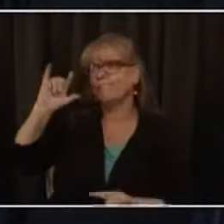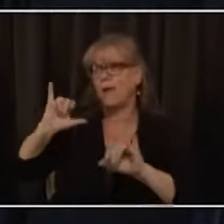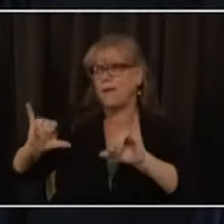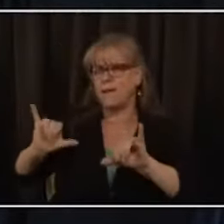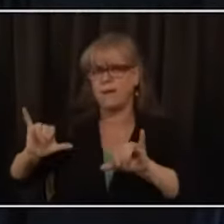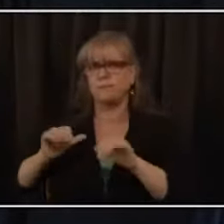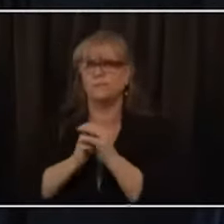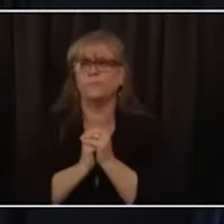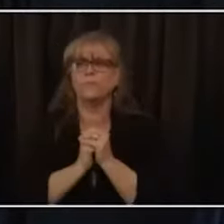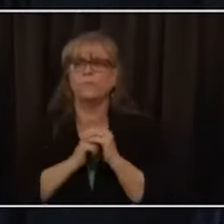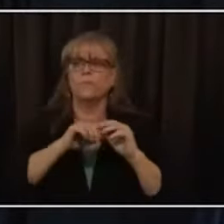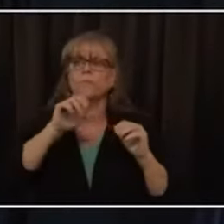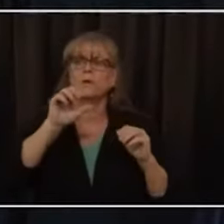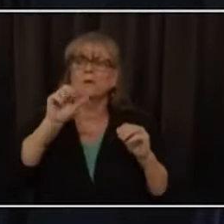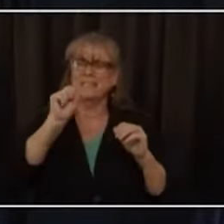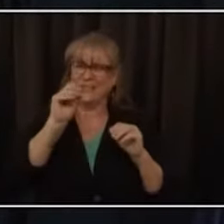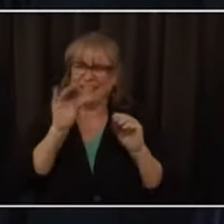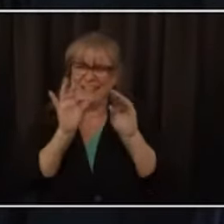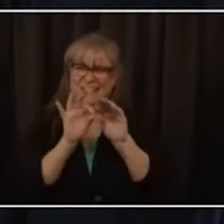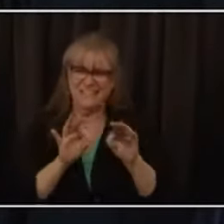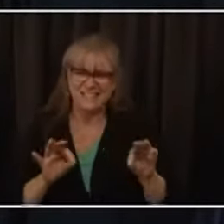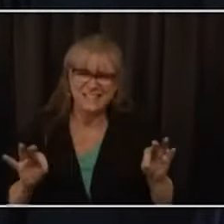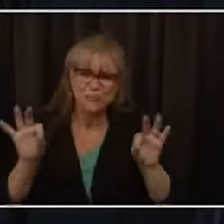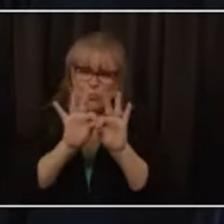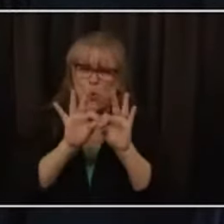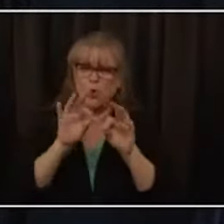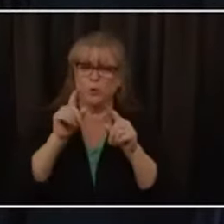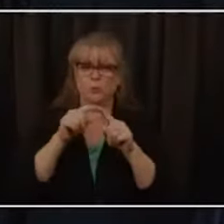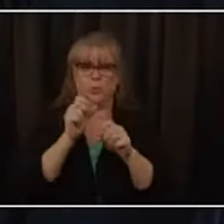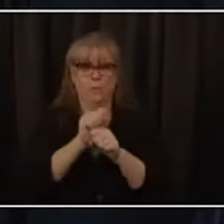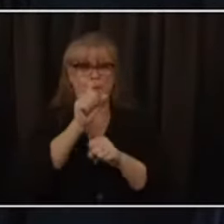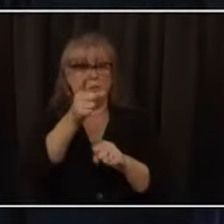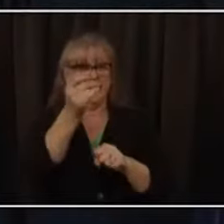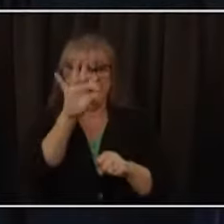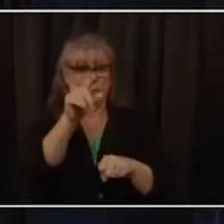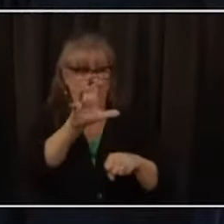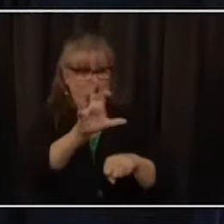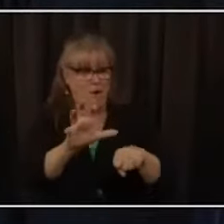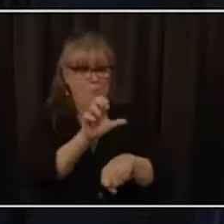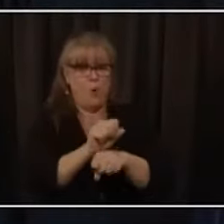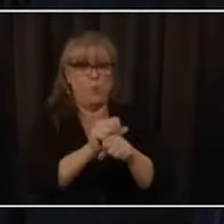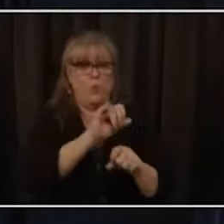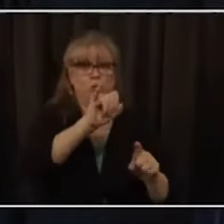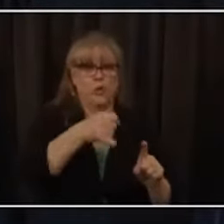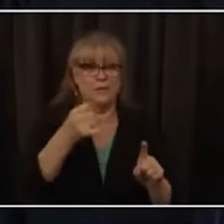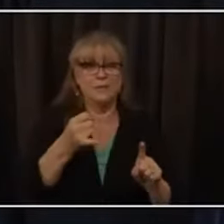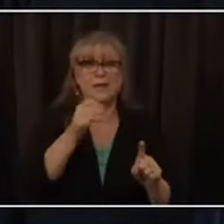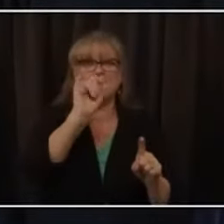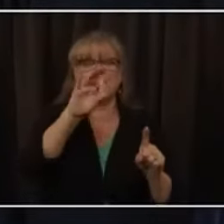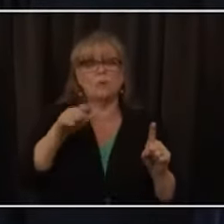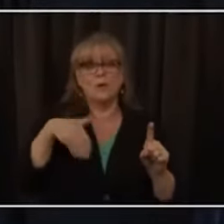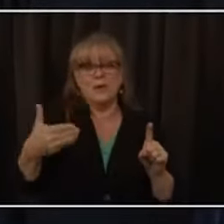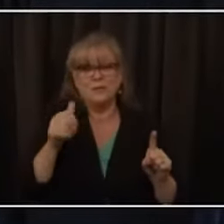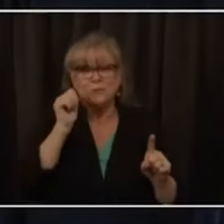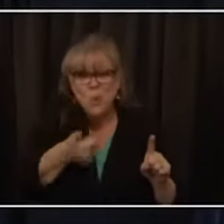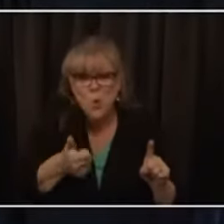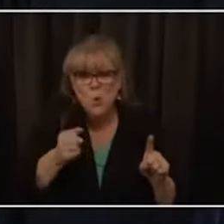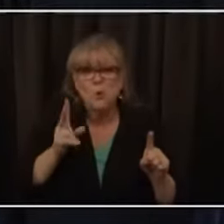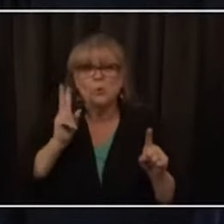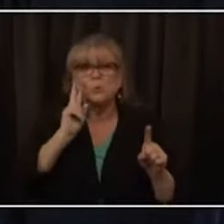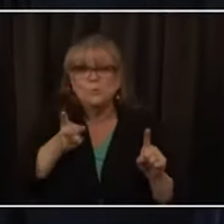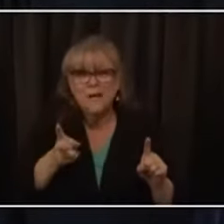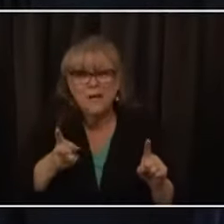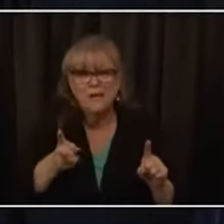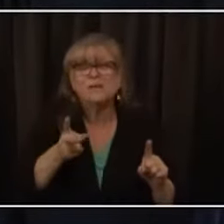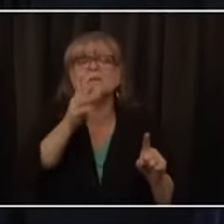the important thing is if you had a J&J scheduled in the next few days, check with your provider. Many of them will be substituting Moderna